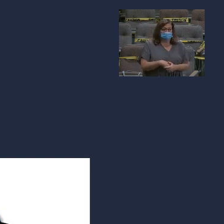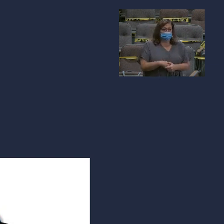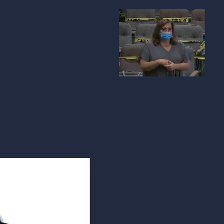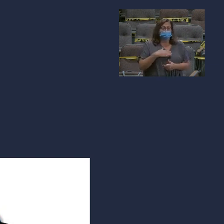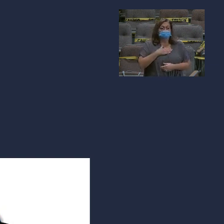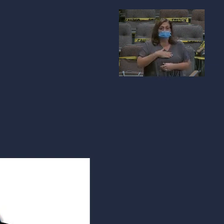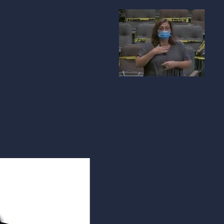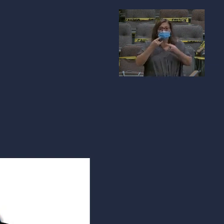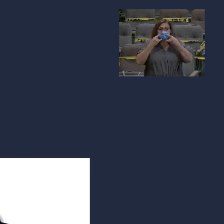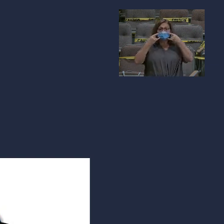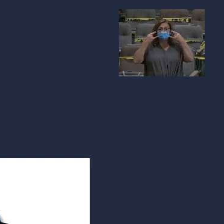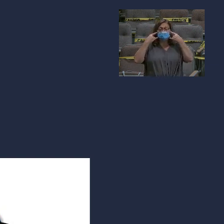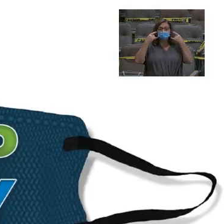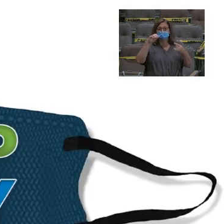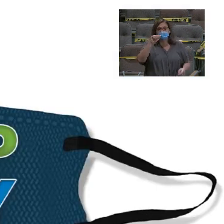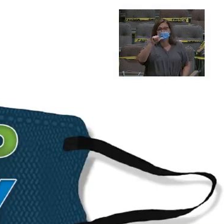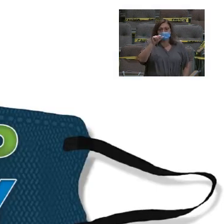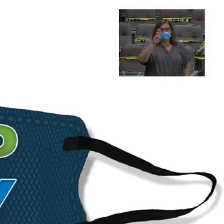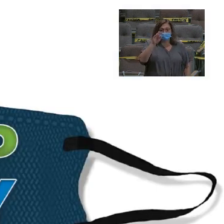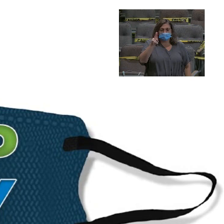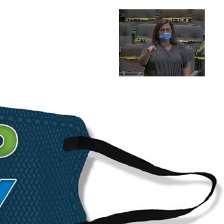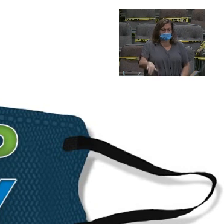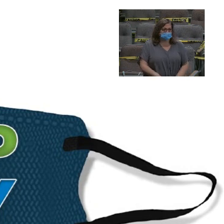up, Albany. Thank you.